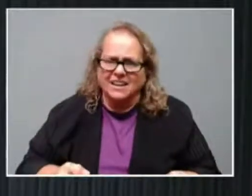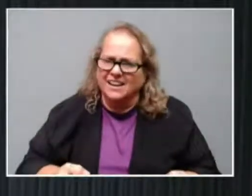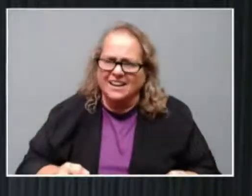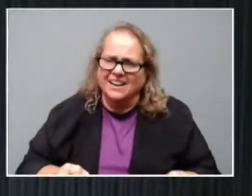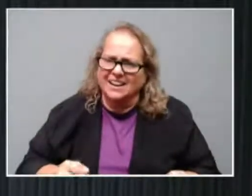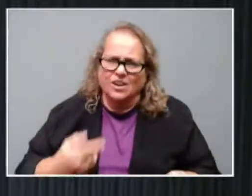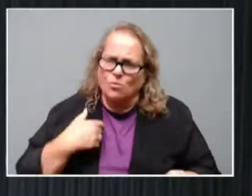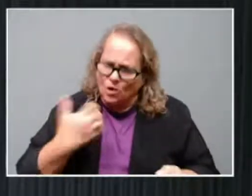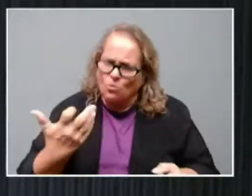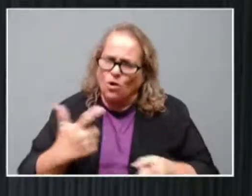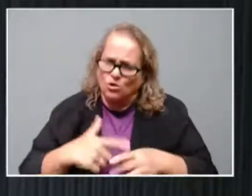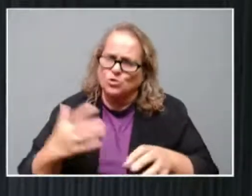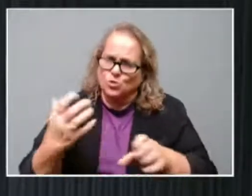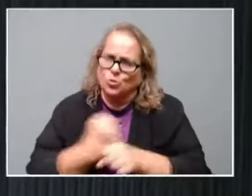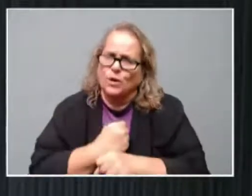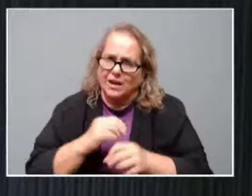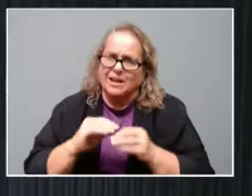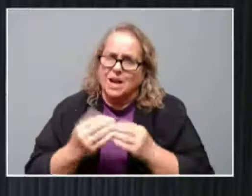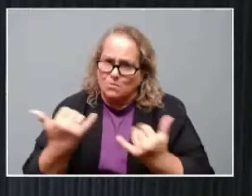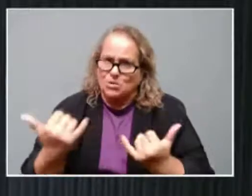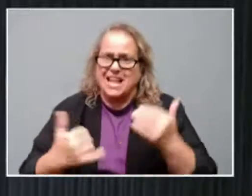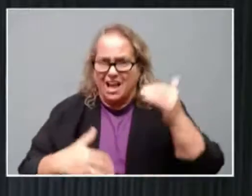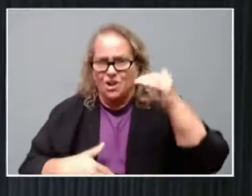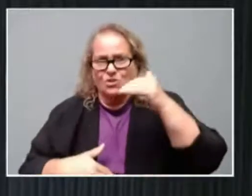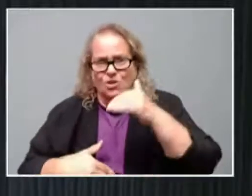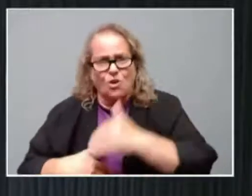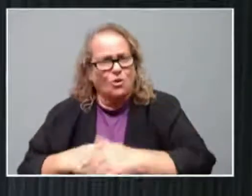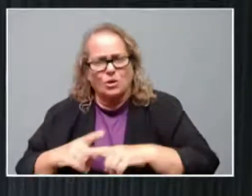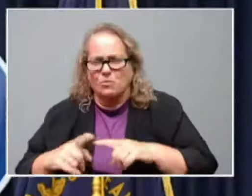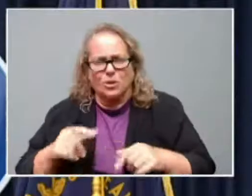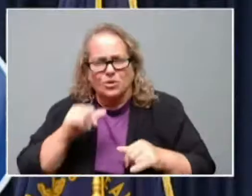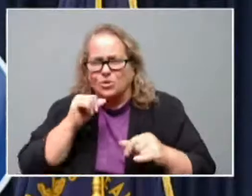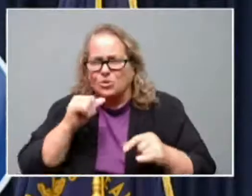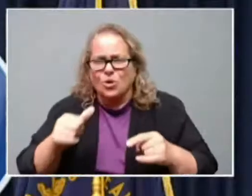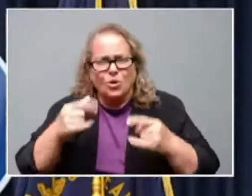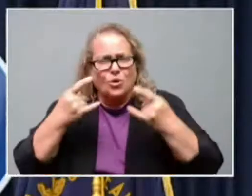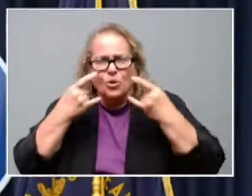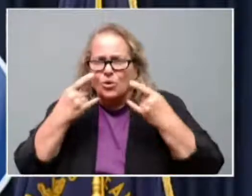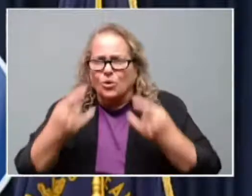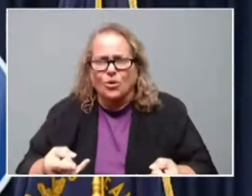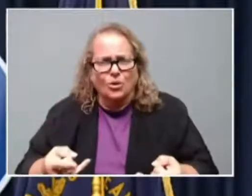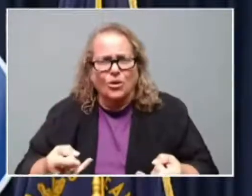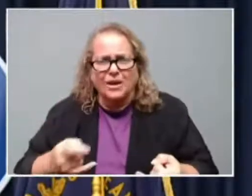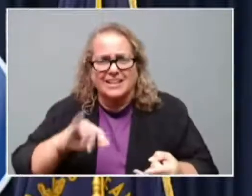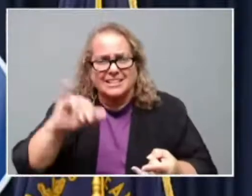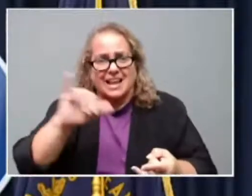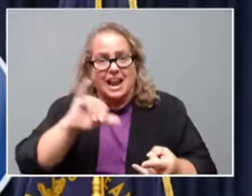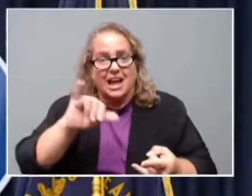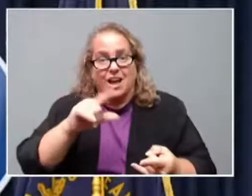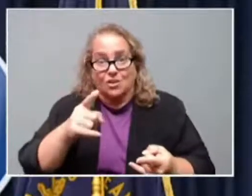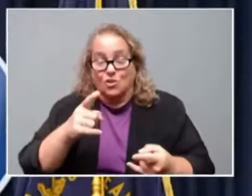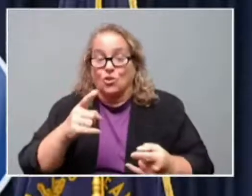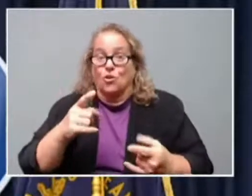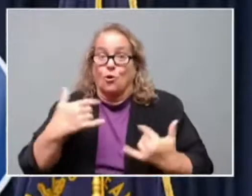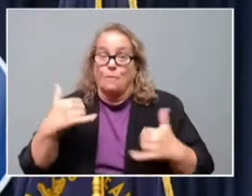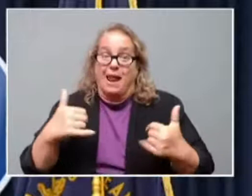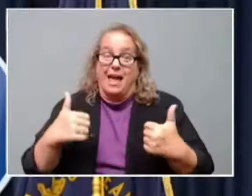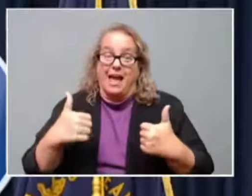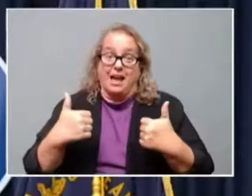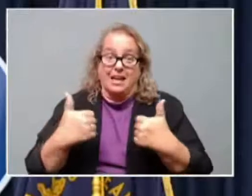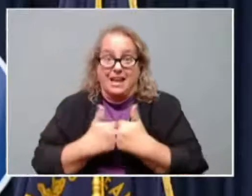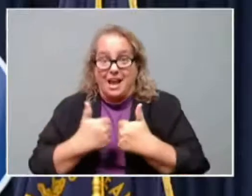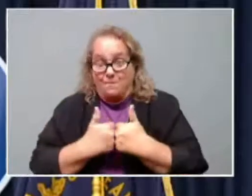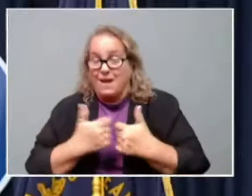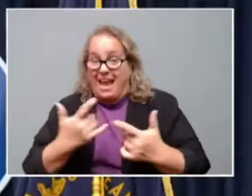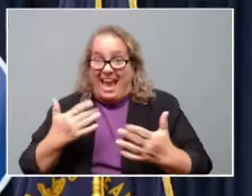down. But it's like getting, 3/4 of the way up the field and you stop playing, or you're playing into